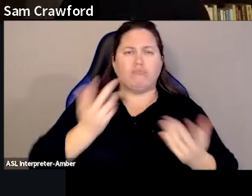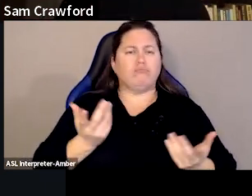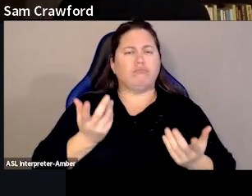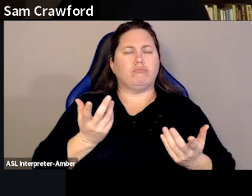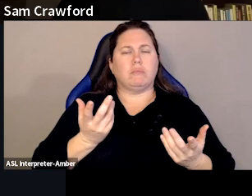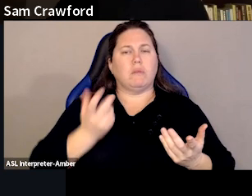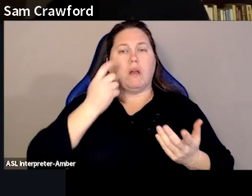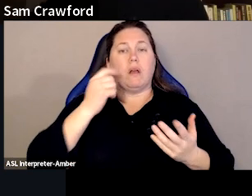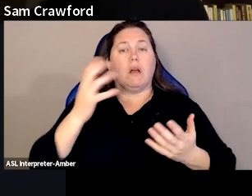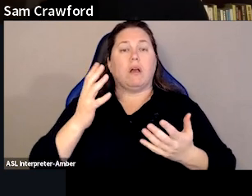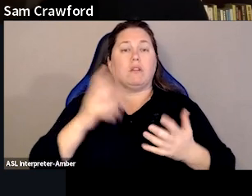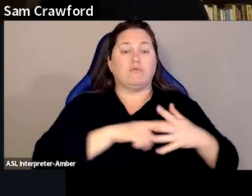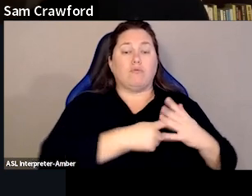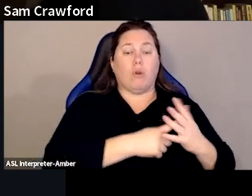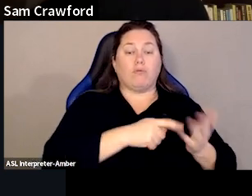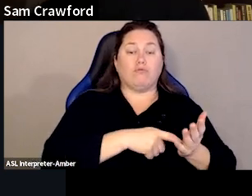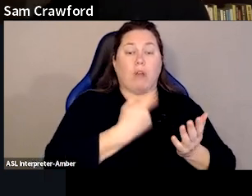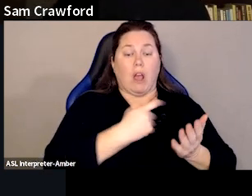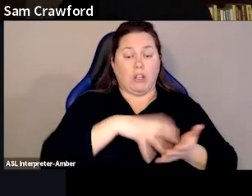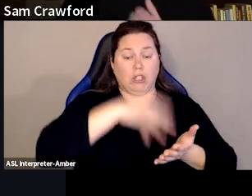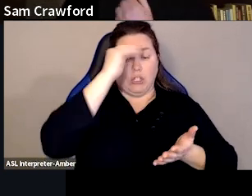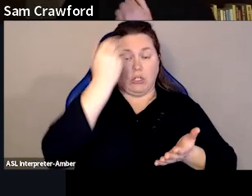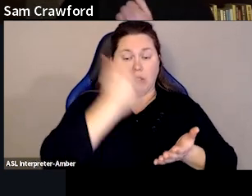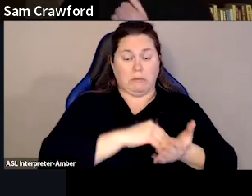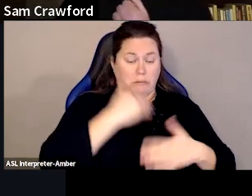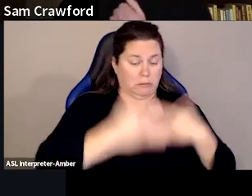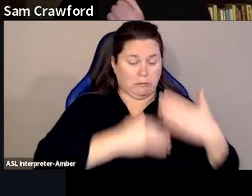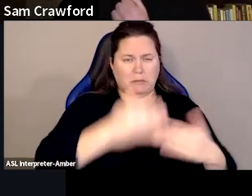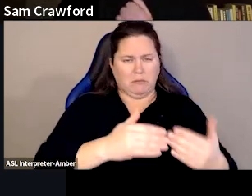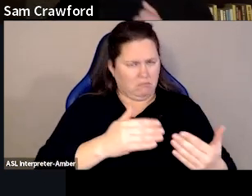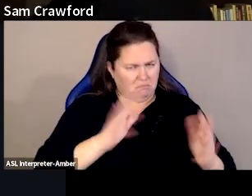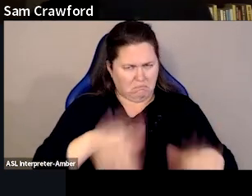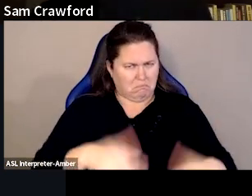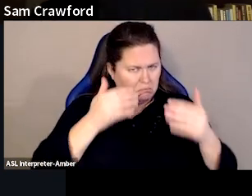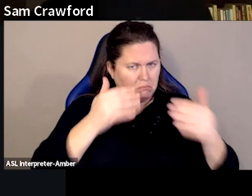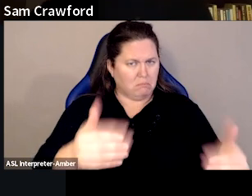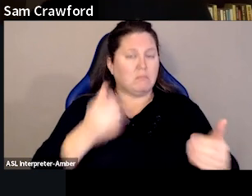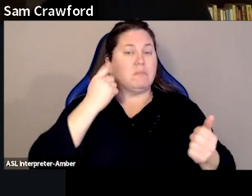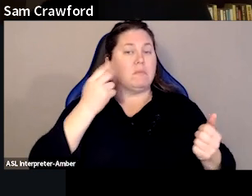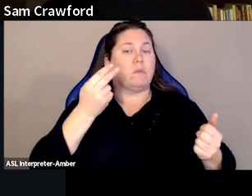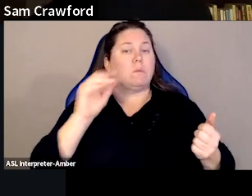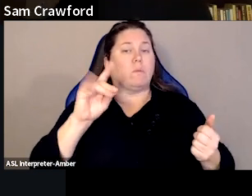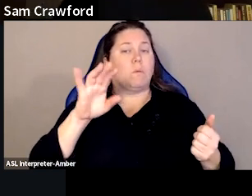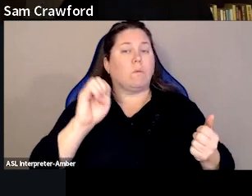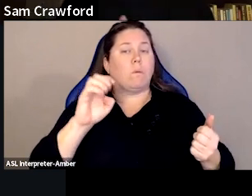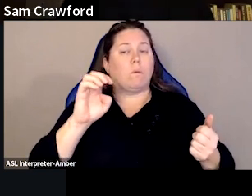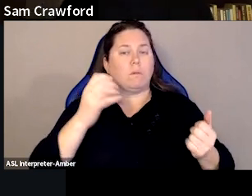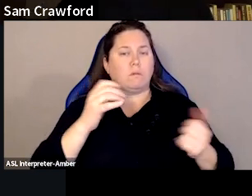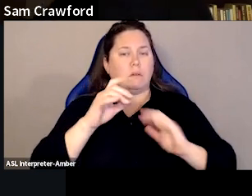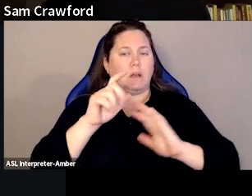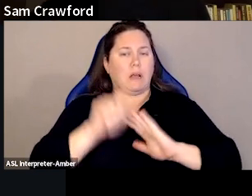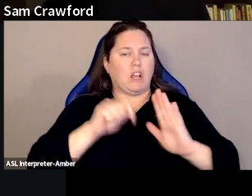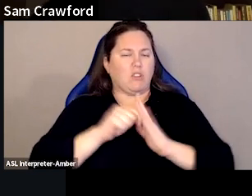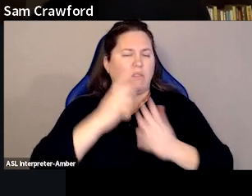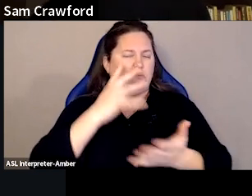starting at ground zero. So I now want to discuss the no-code era, what you're seeing on a few examples that I'm going to talk about